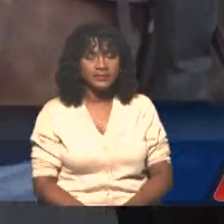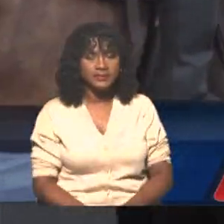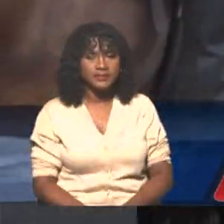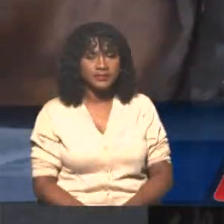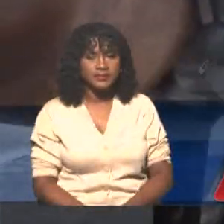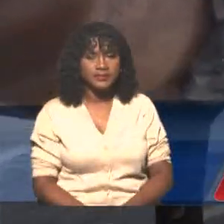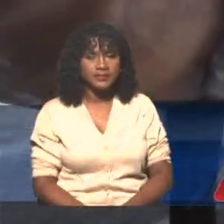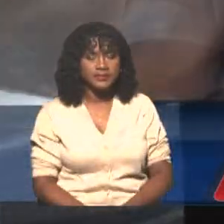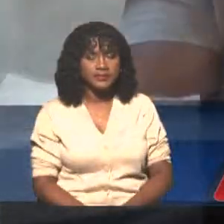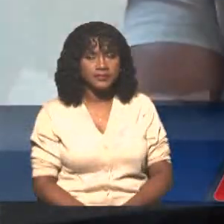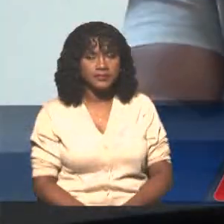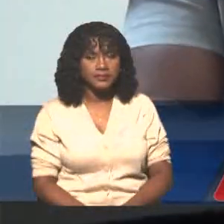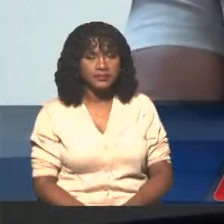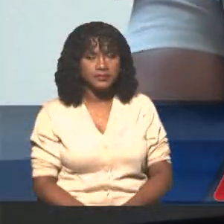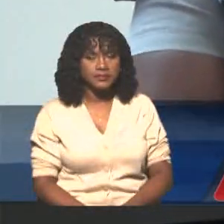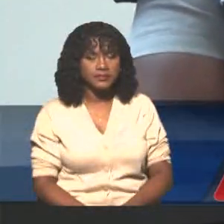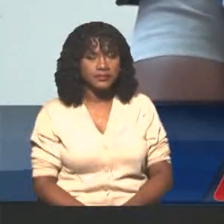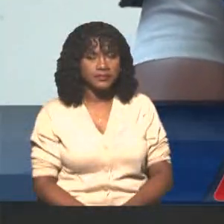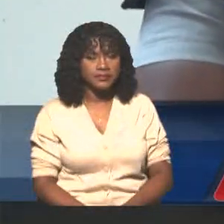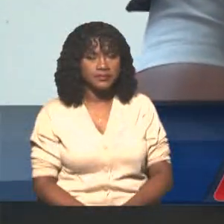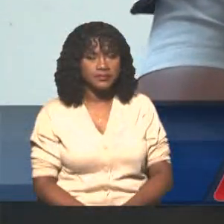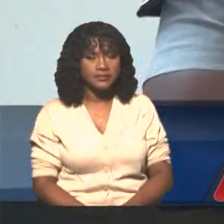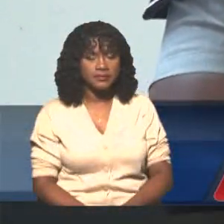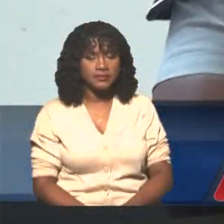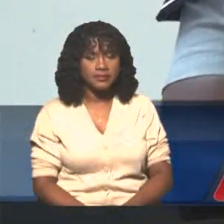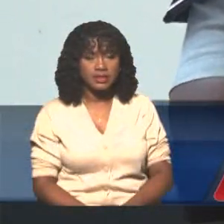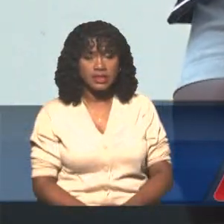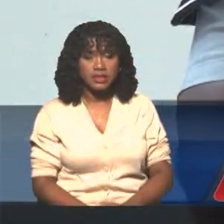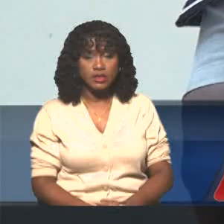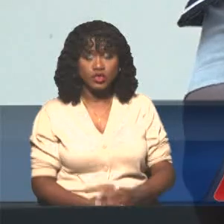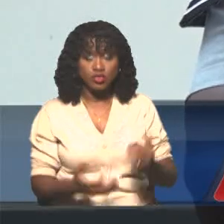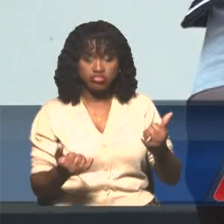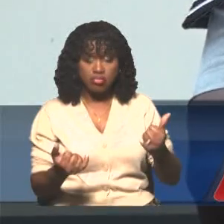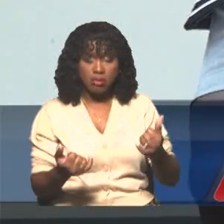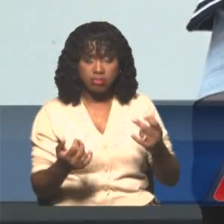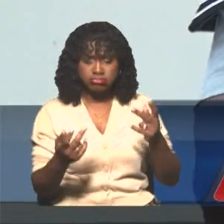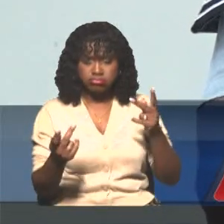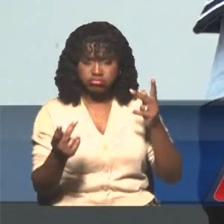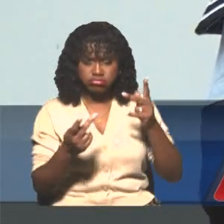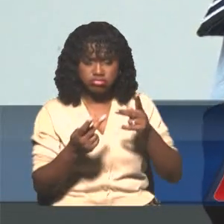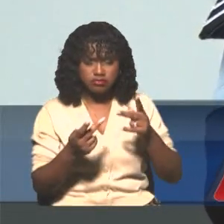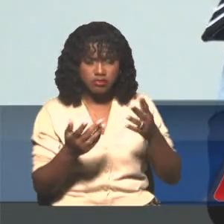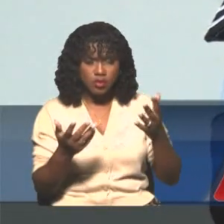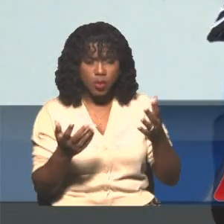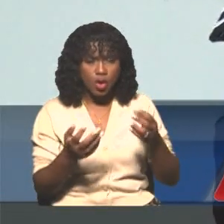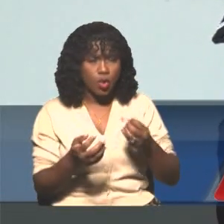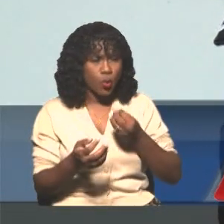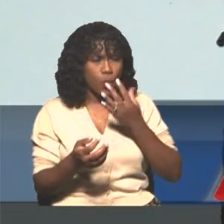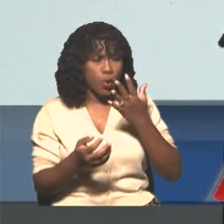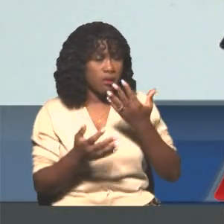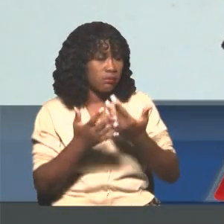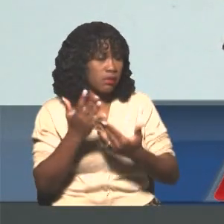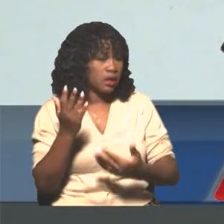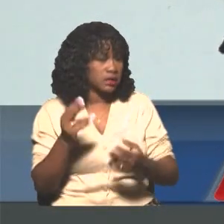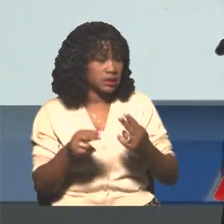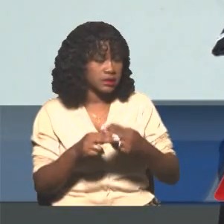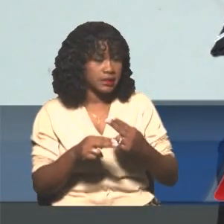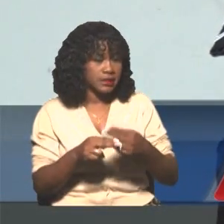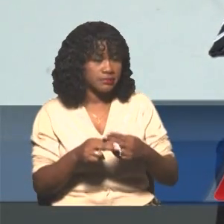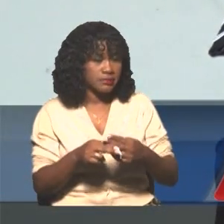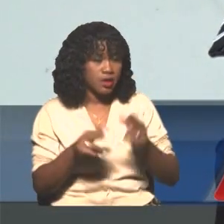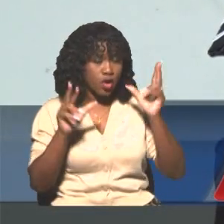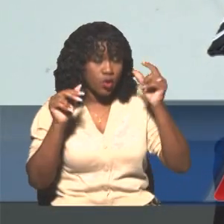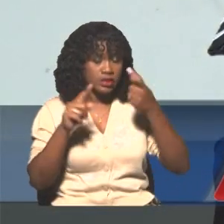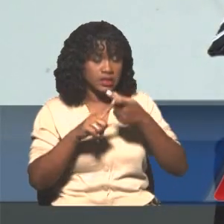presently, the most ideal breed that we use are the warm bloods. They are horses that came